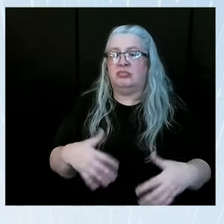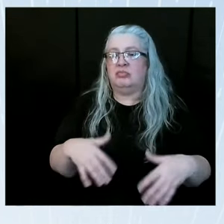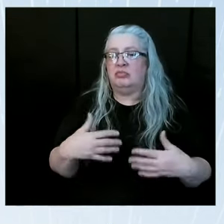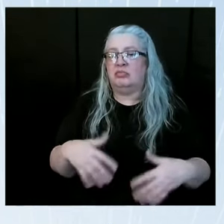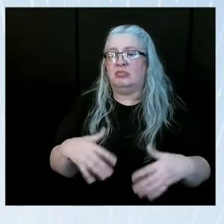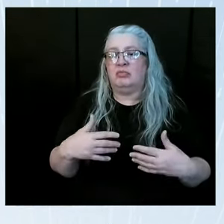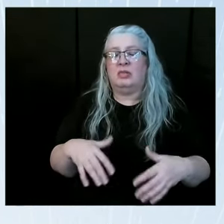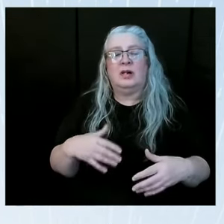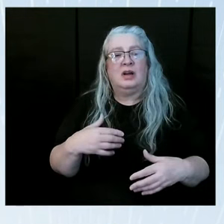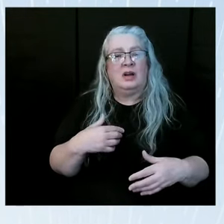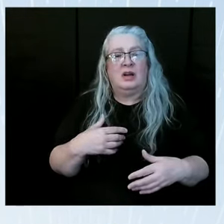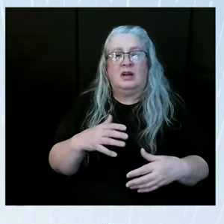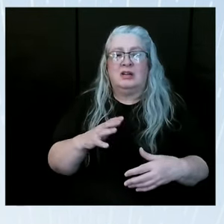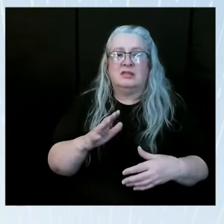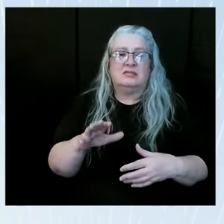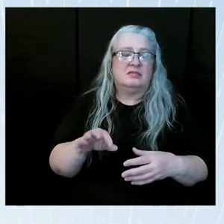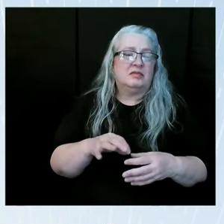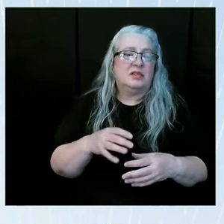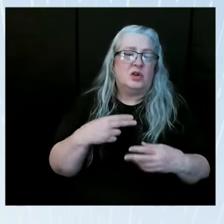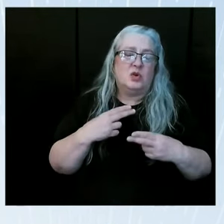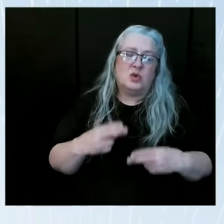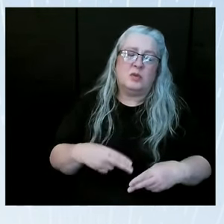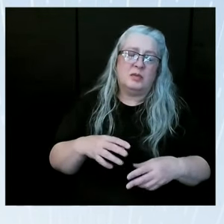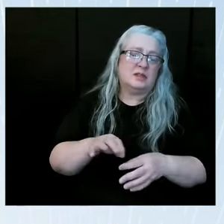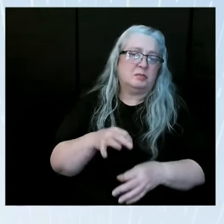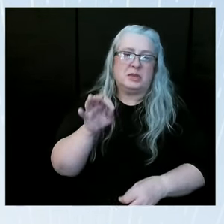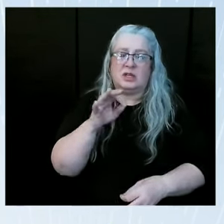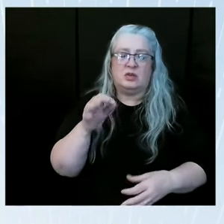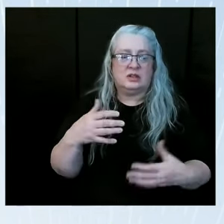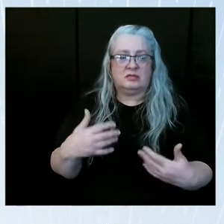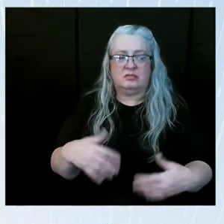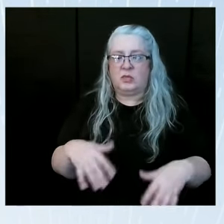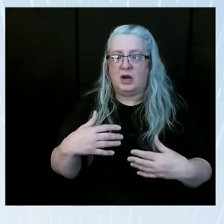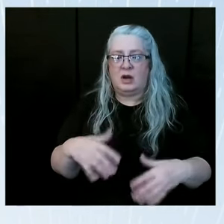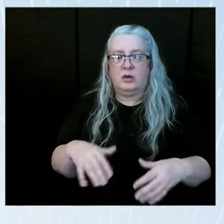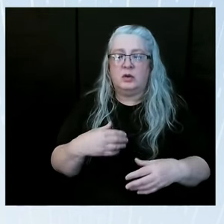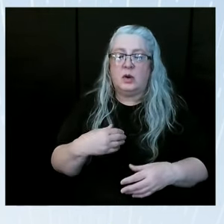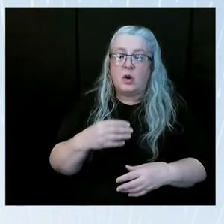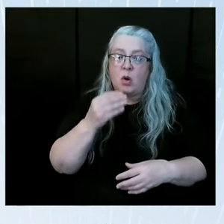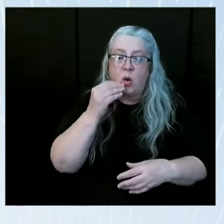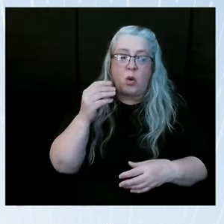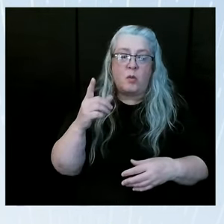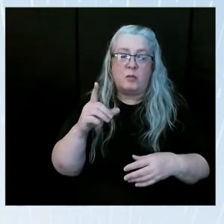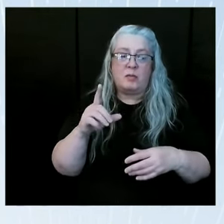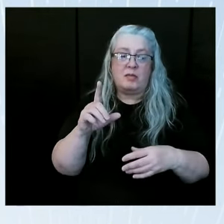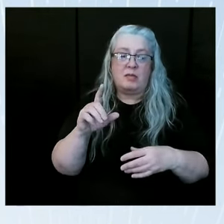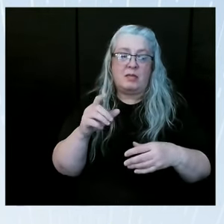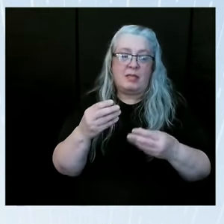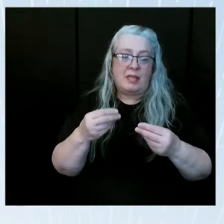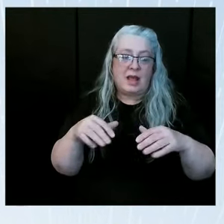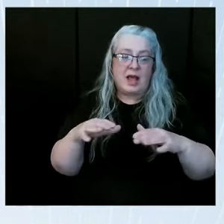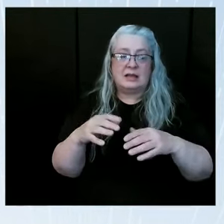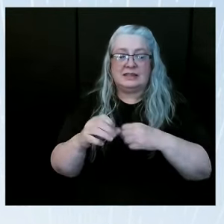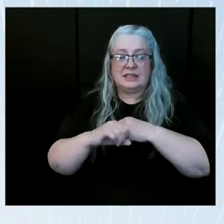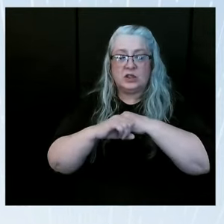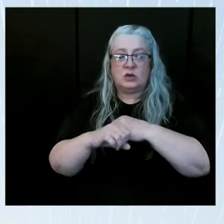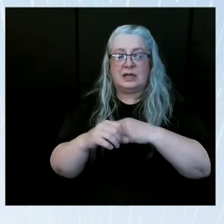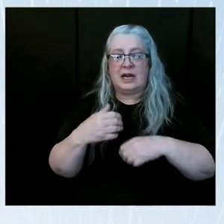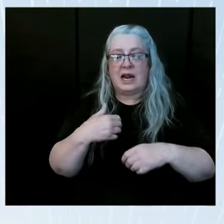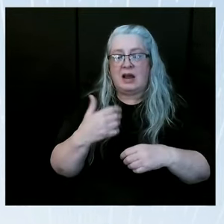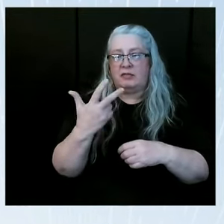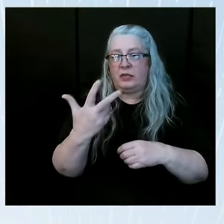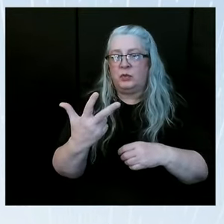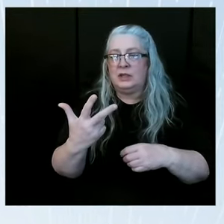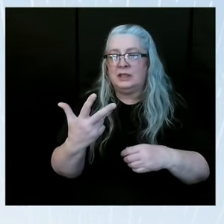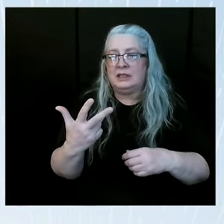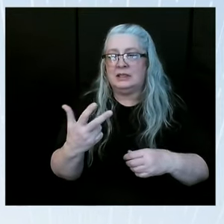work. One is to bring perpetrators to justice, working, of course, under the leadership of the